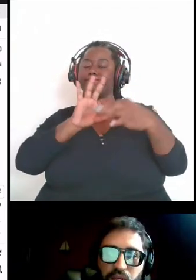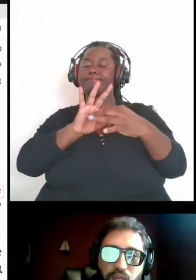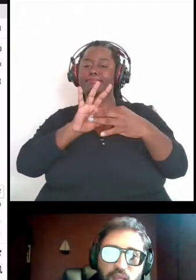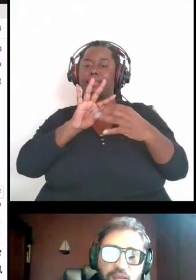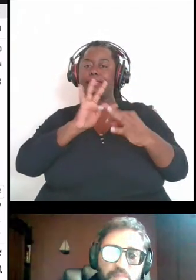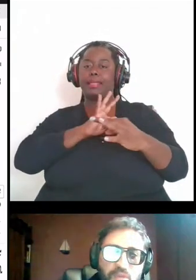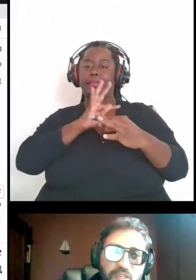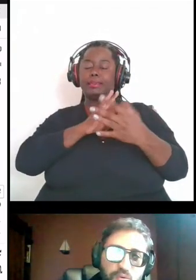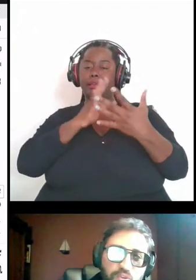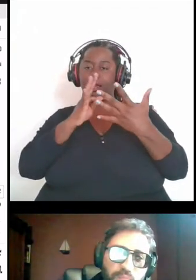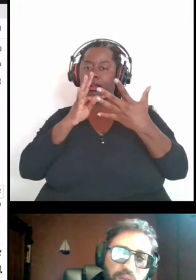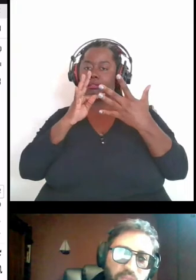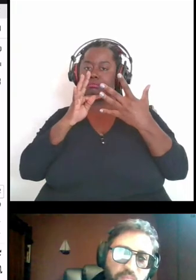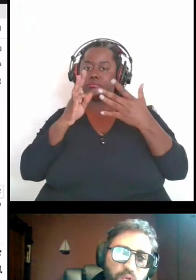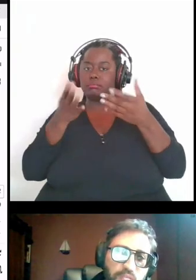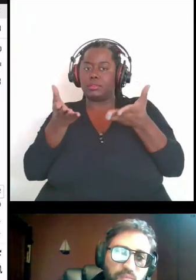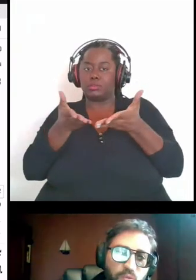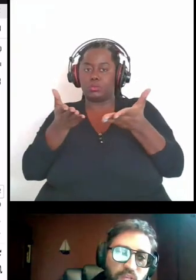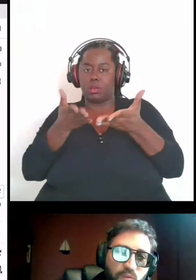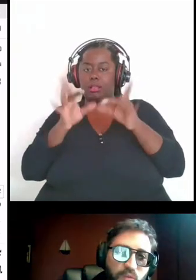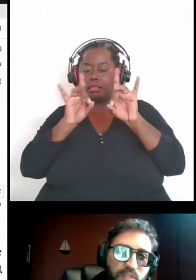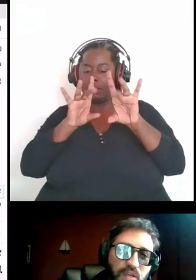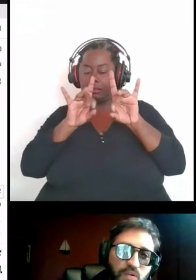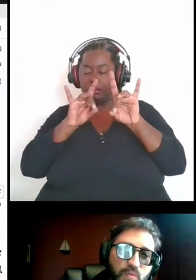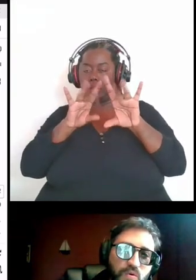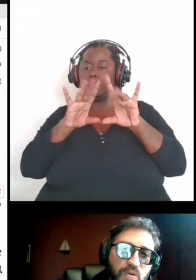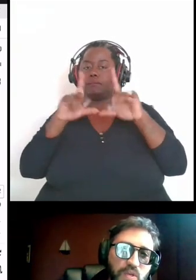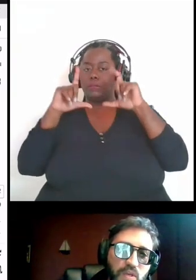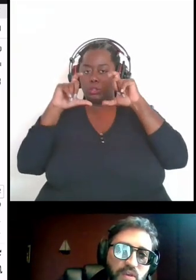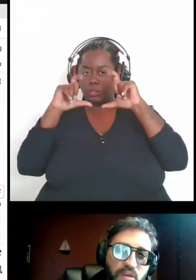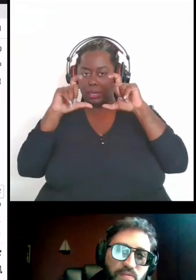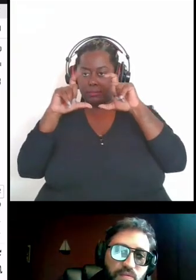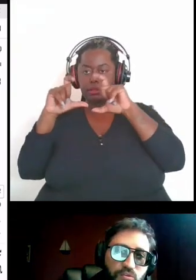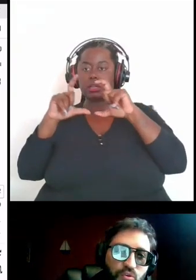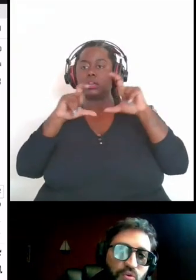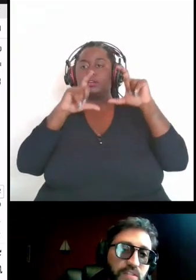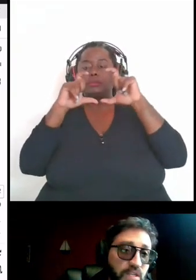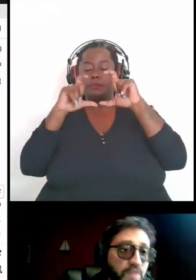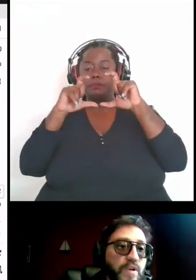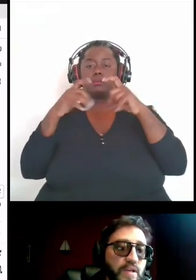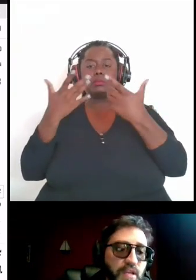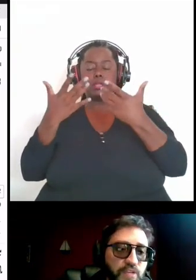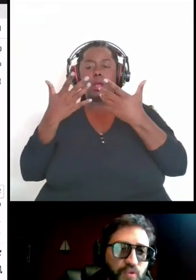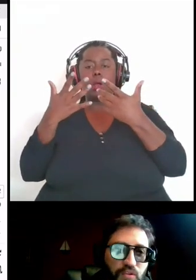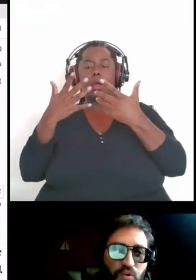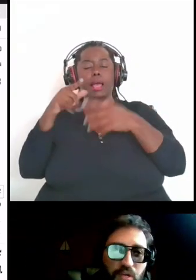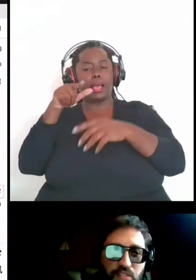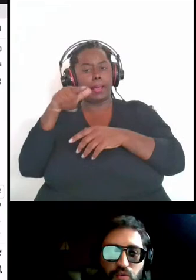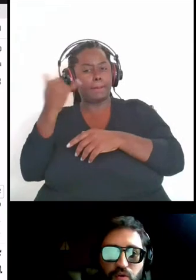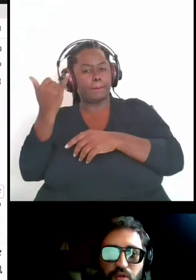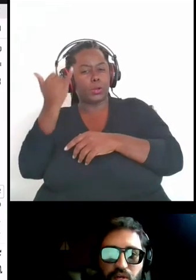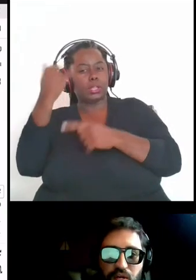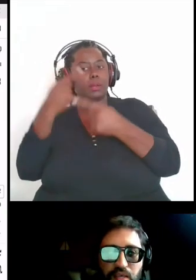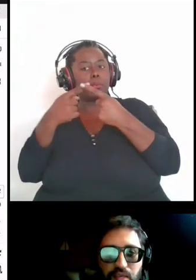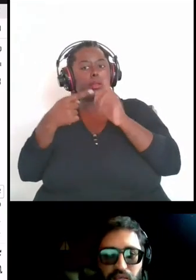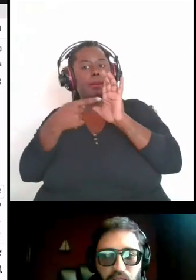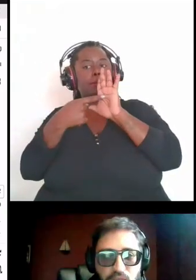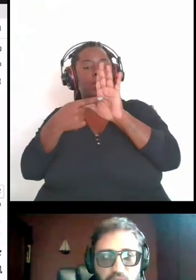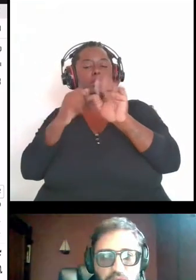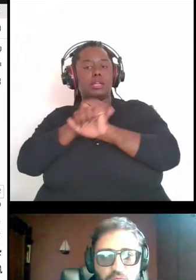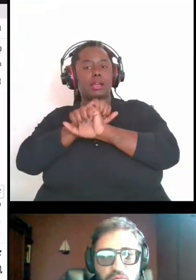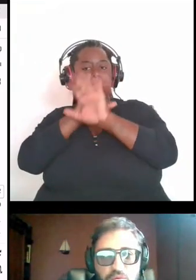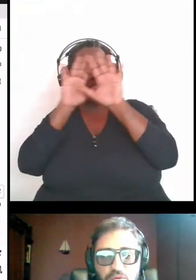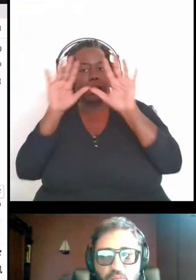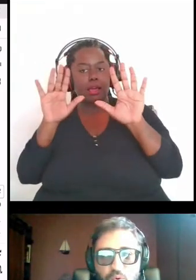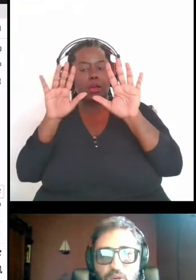here and since we evolved over time in the technologies that we